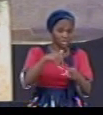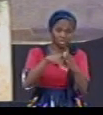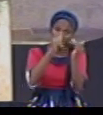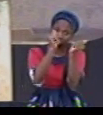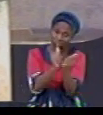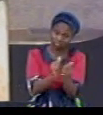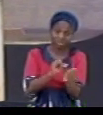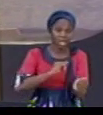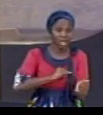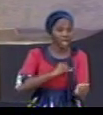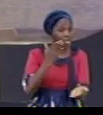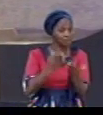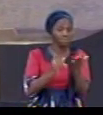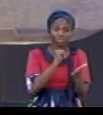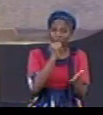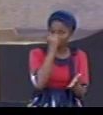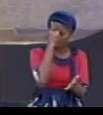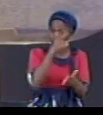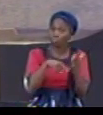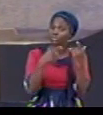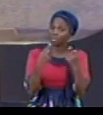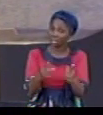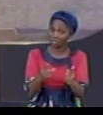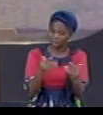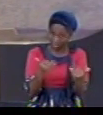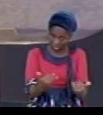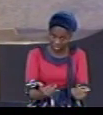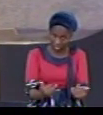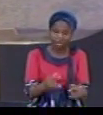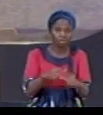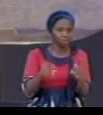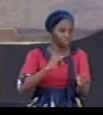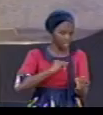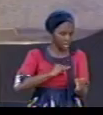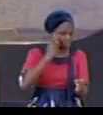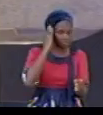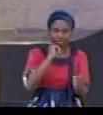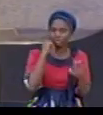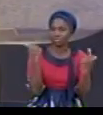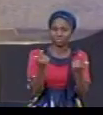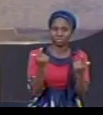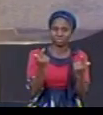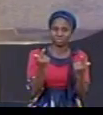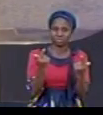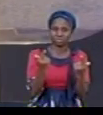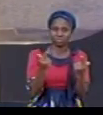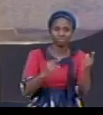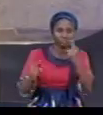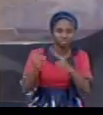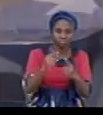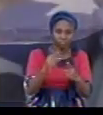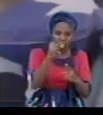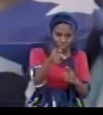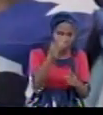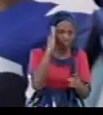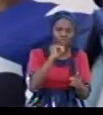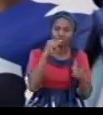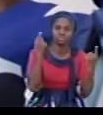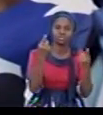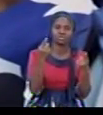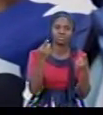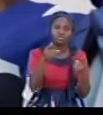is happening, but I will not sin. You will not sin.